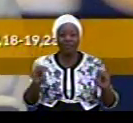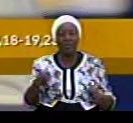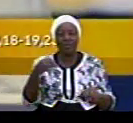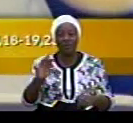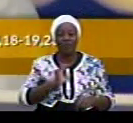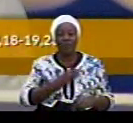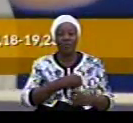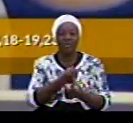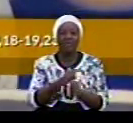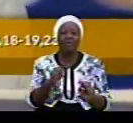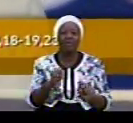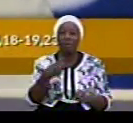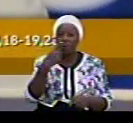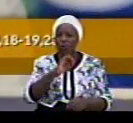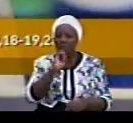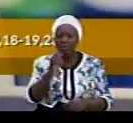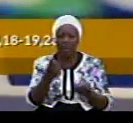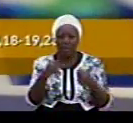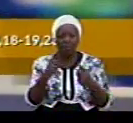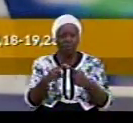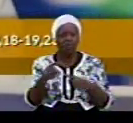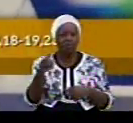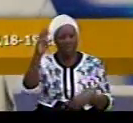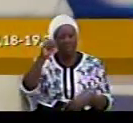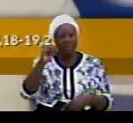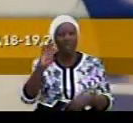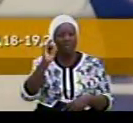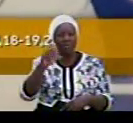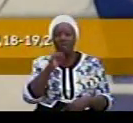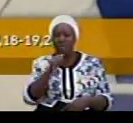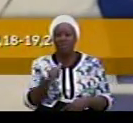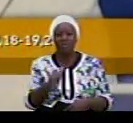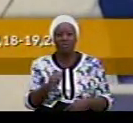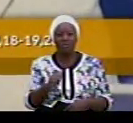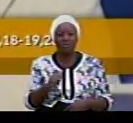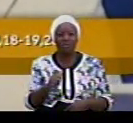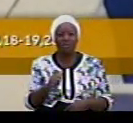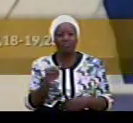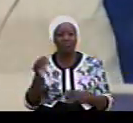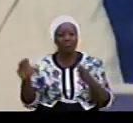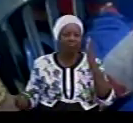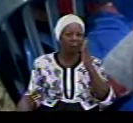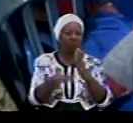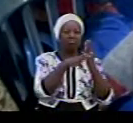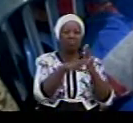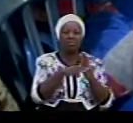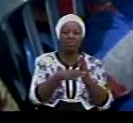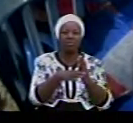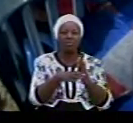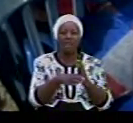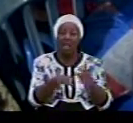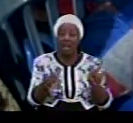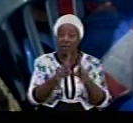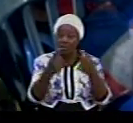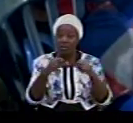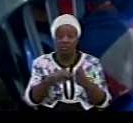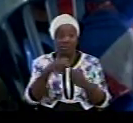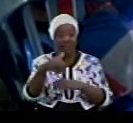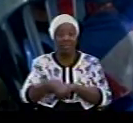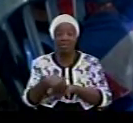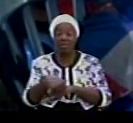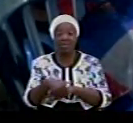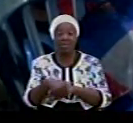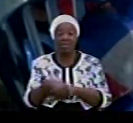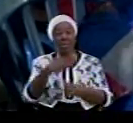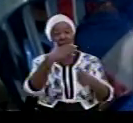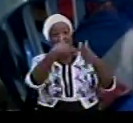Whosoever comes to him, he will in no wise cast out. As you come tonight,